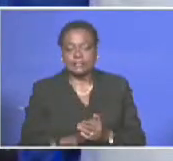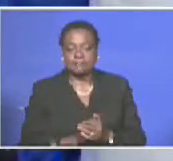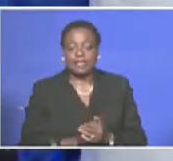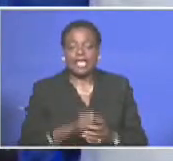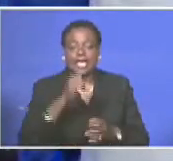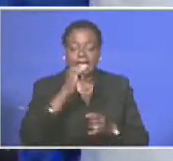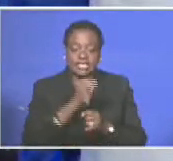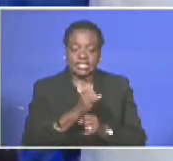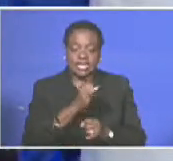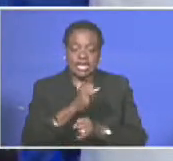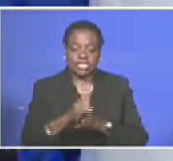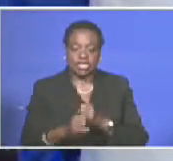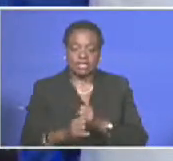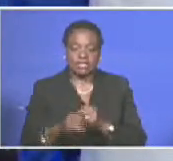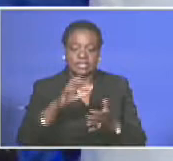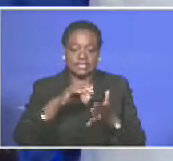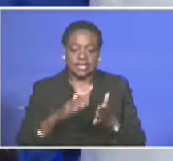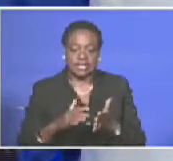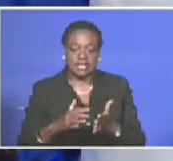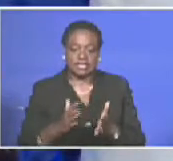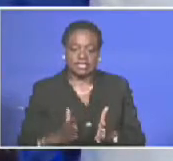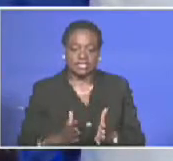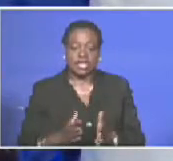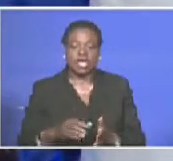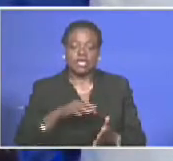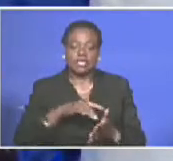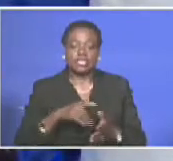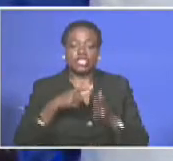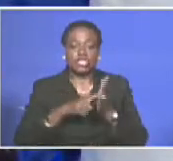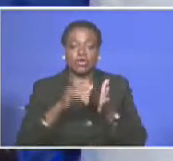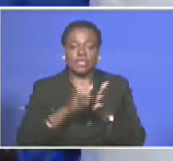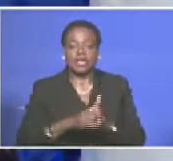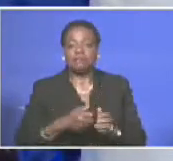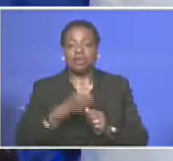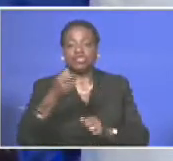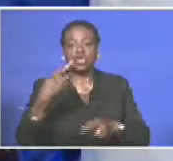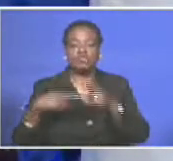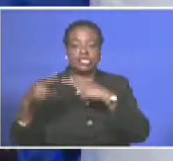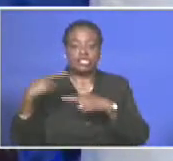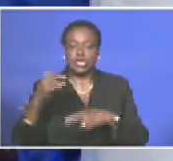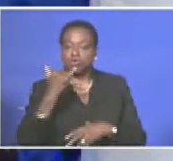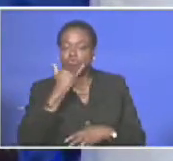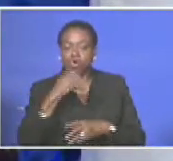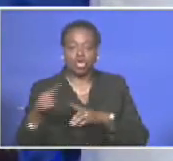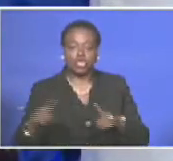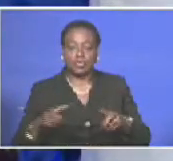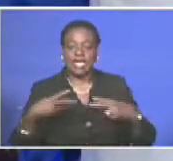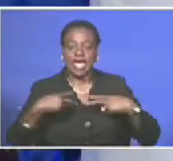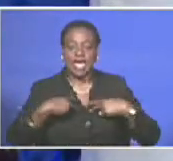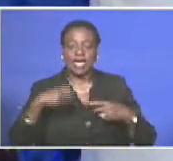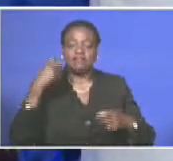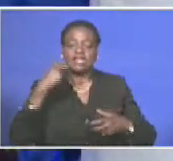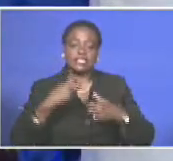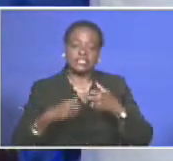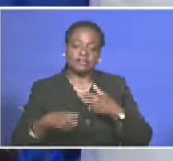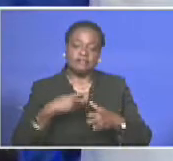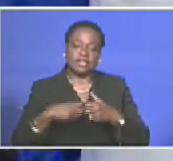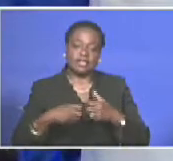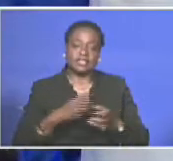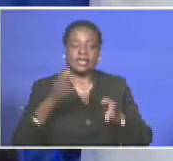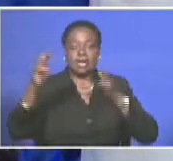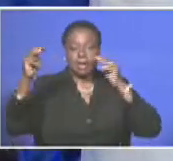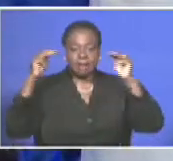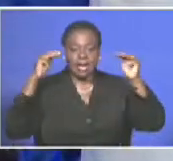International studies show that most returning offenders have difficulty managing the basic elements